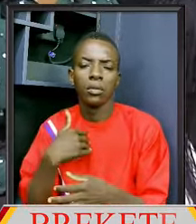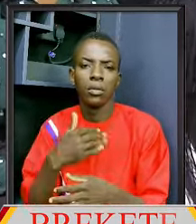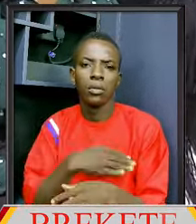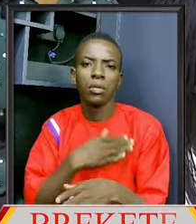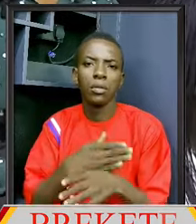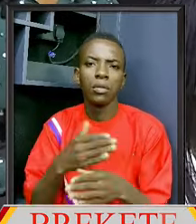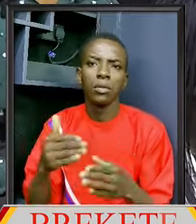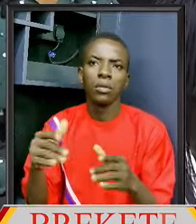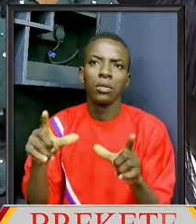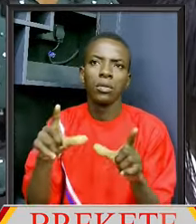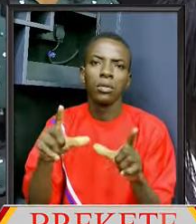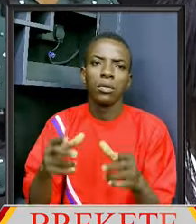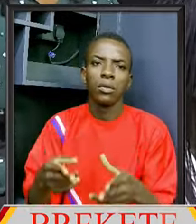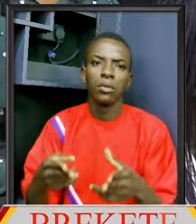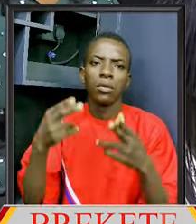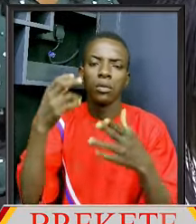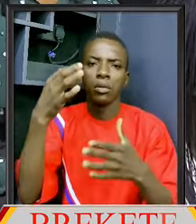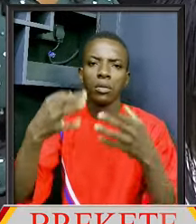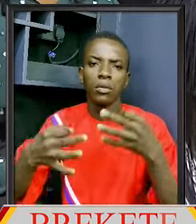it has power reach like high court.